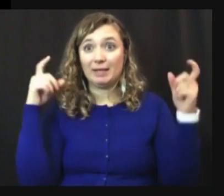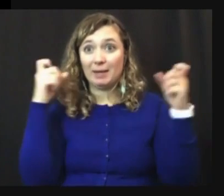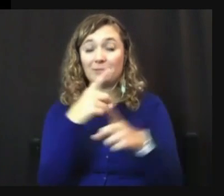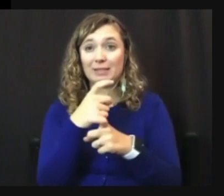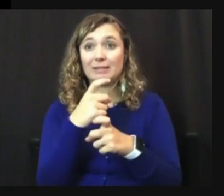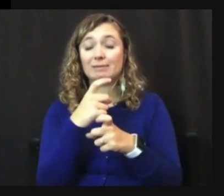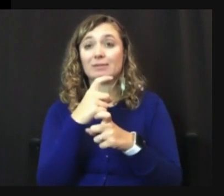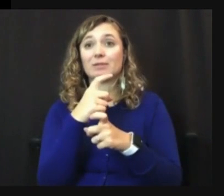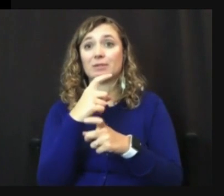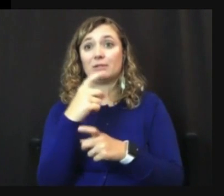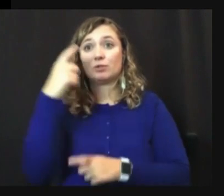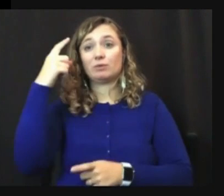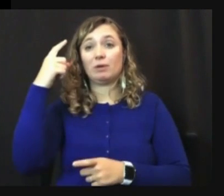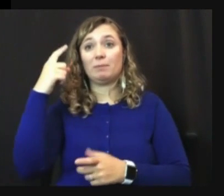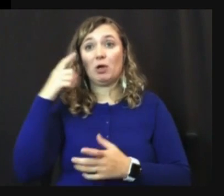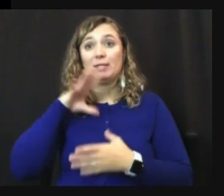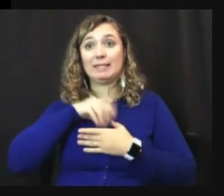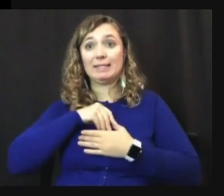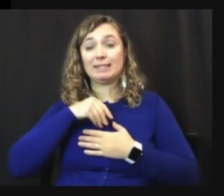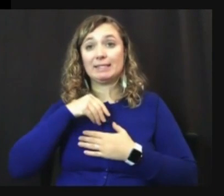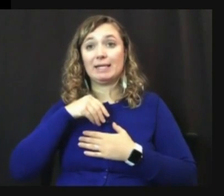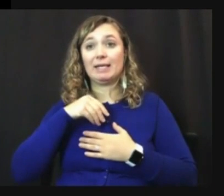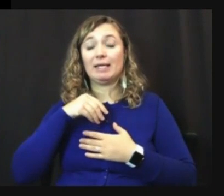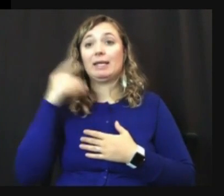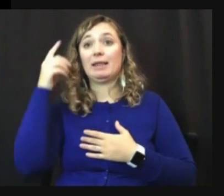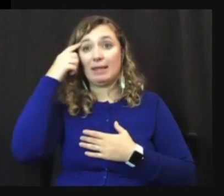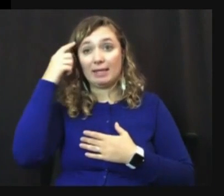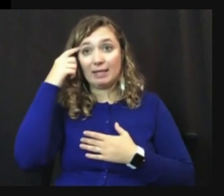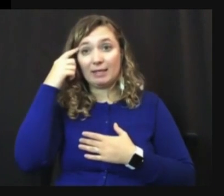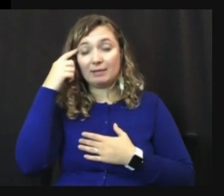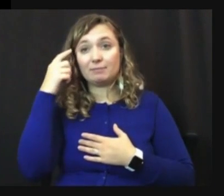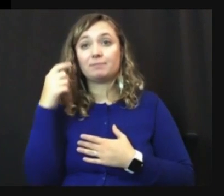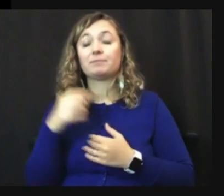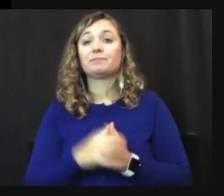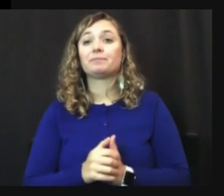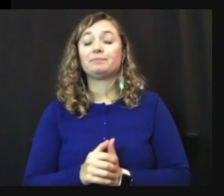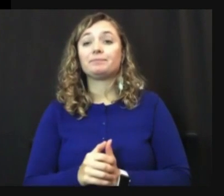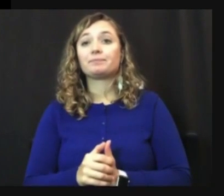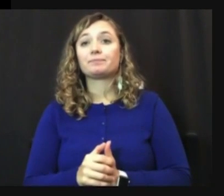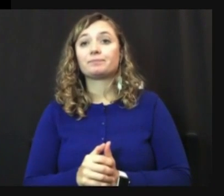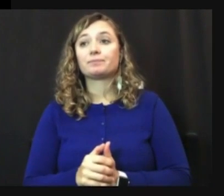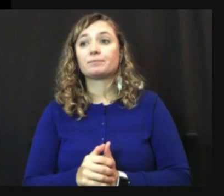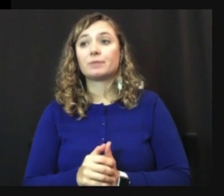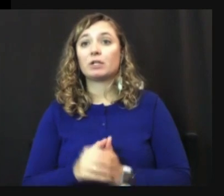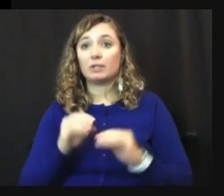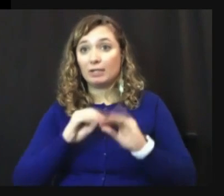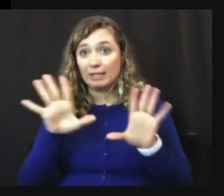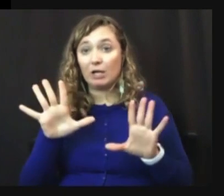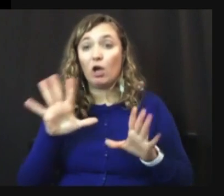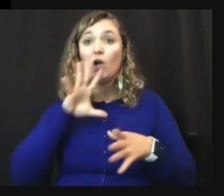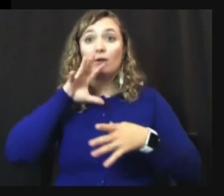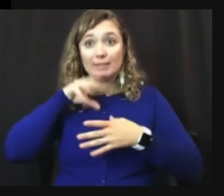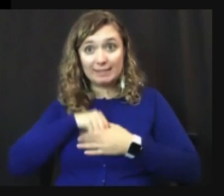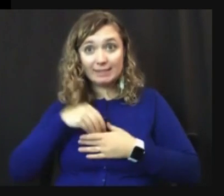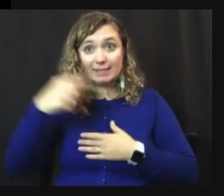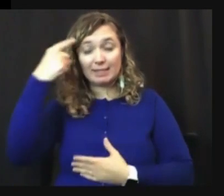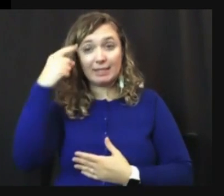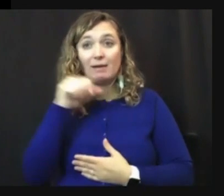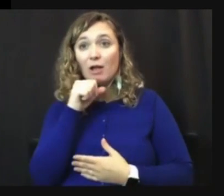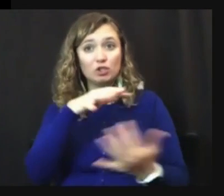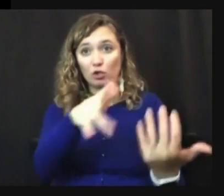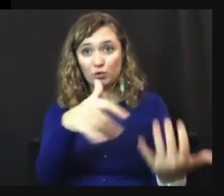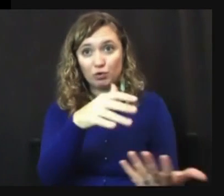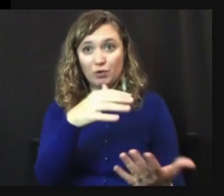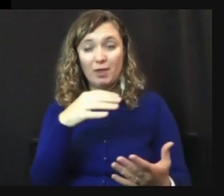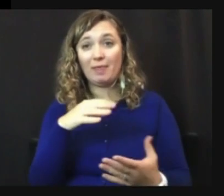here. Sorry, not social thinking. We know that that's not what I'm talking about, right? I need to make that clear because no social thinking.